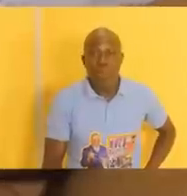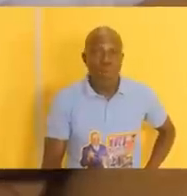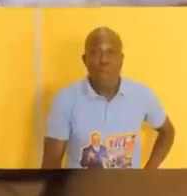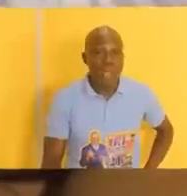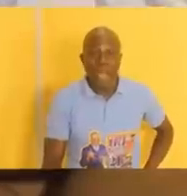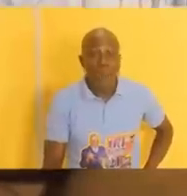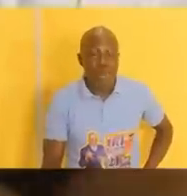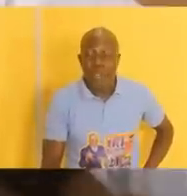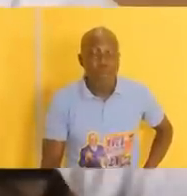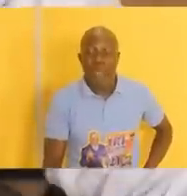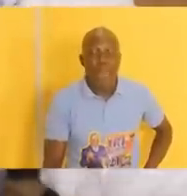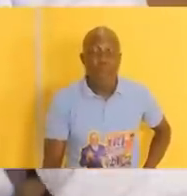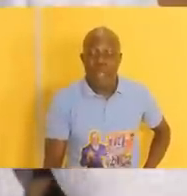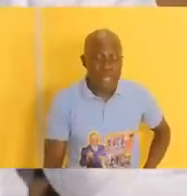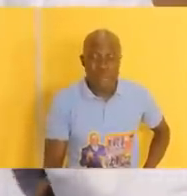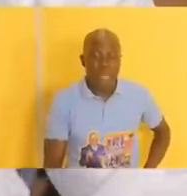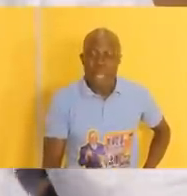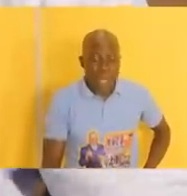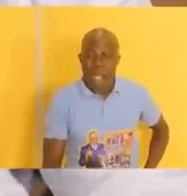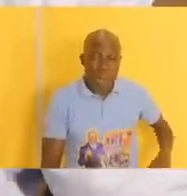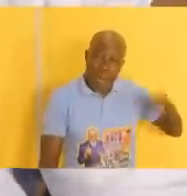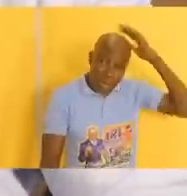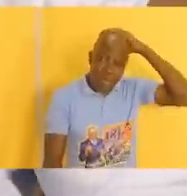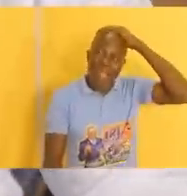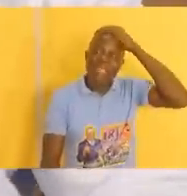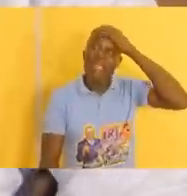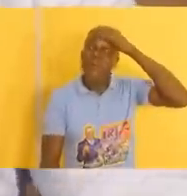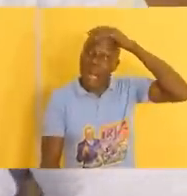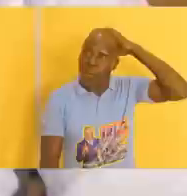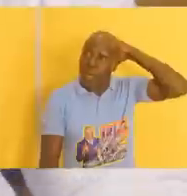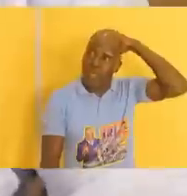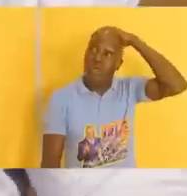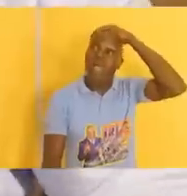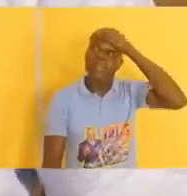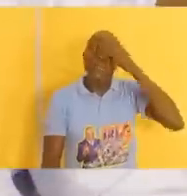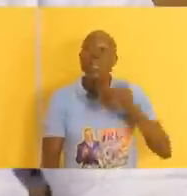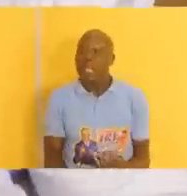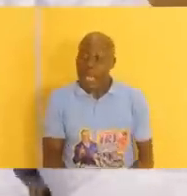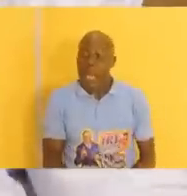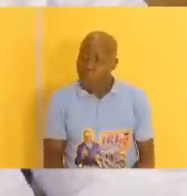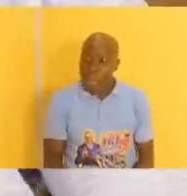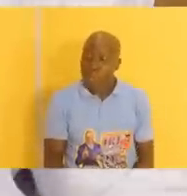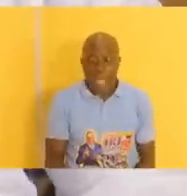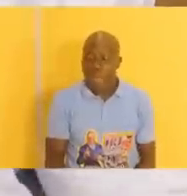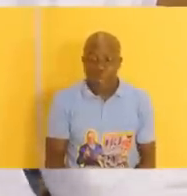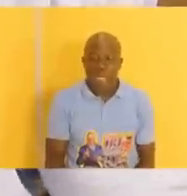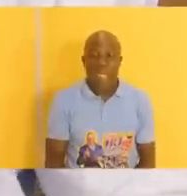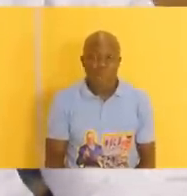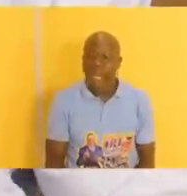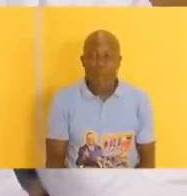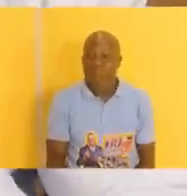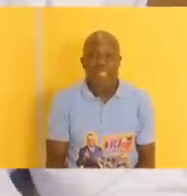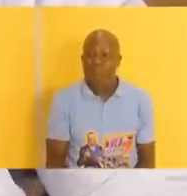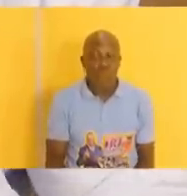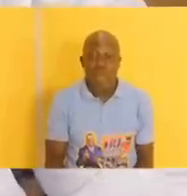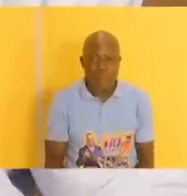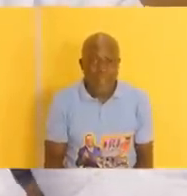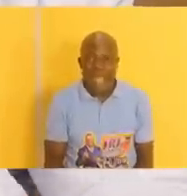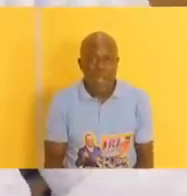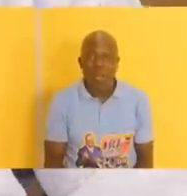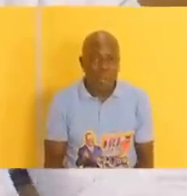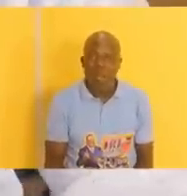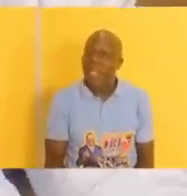of protection abo ya ko sori me sala ya da yo so ya ko go go e ta sala ya ya wa